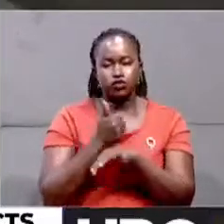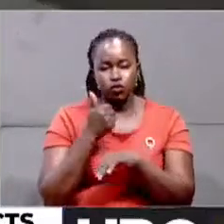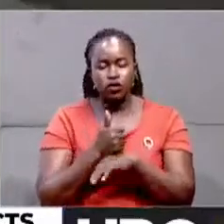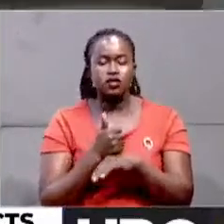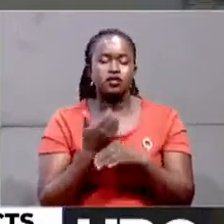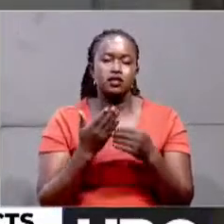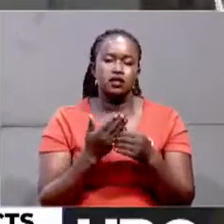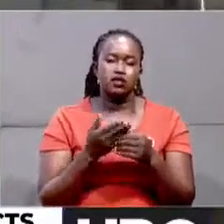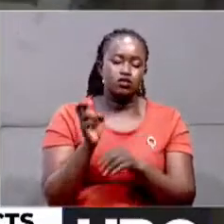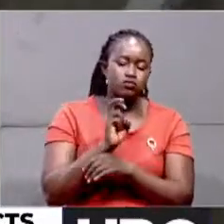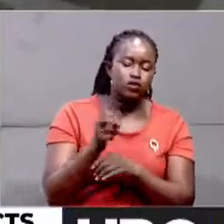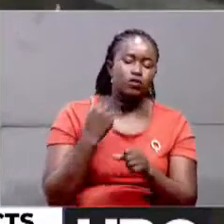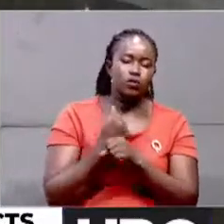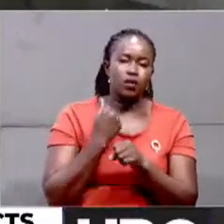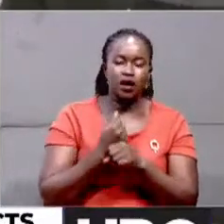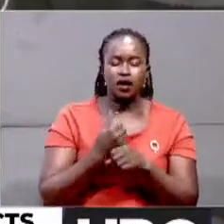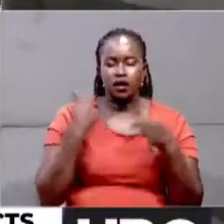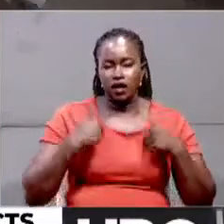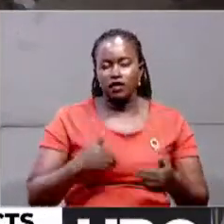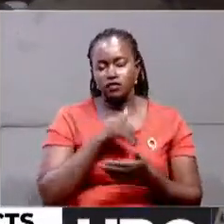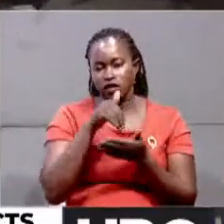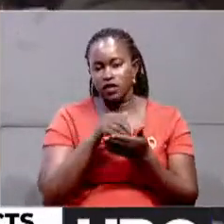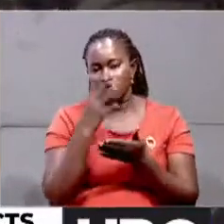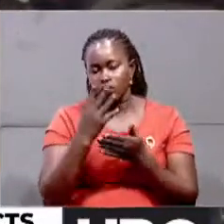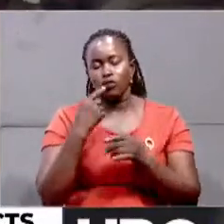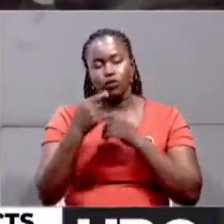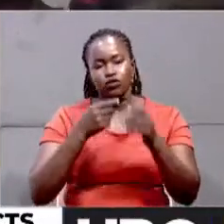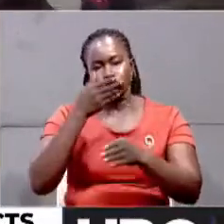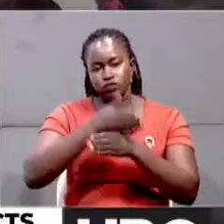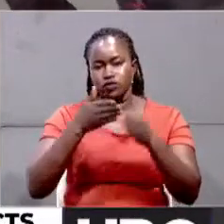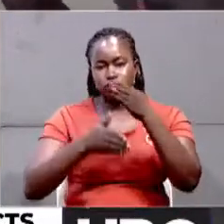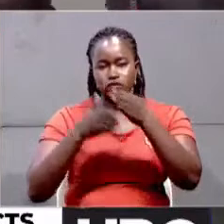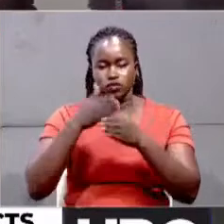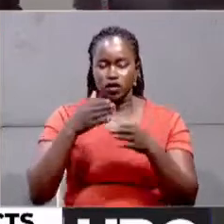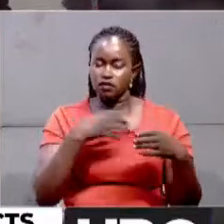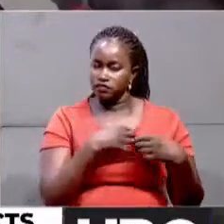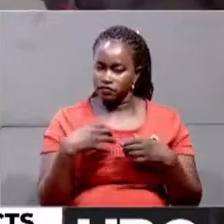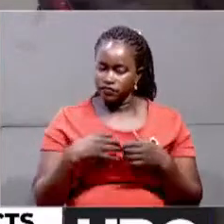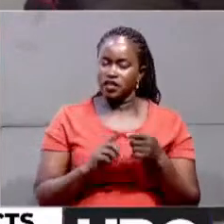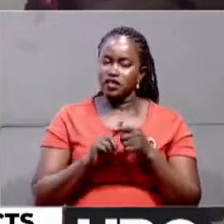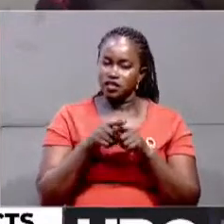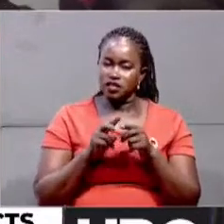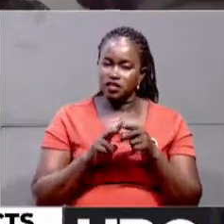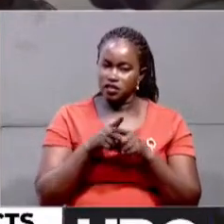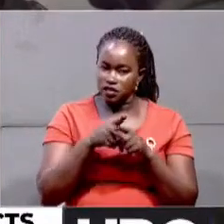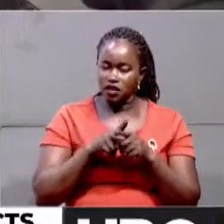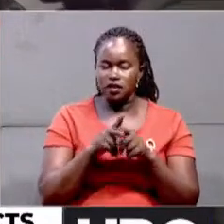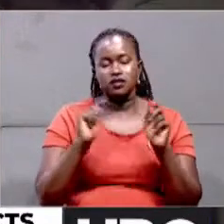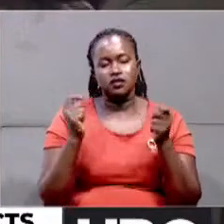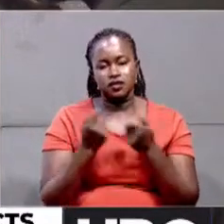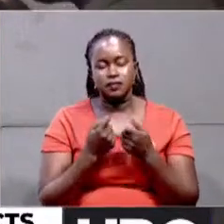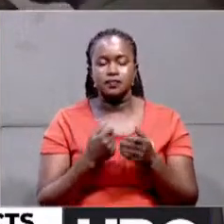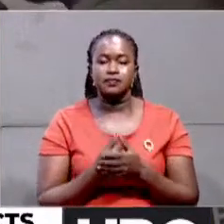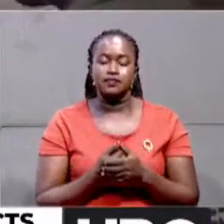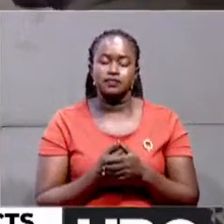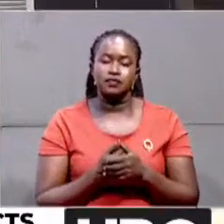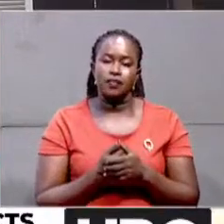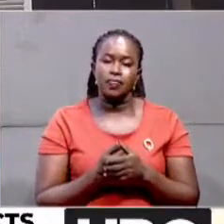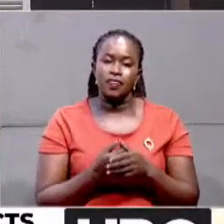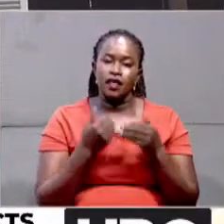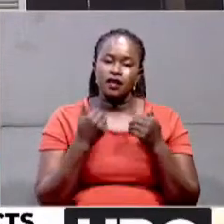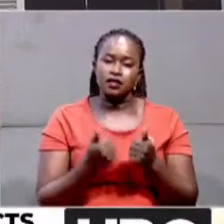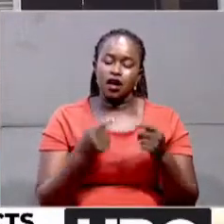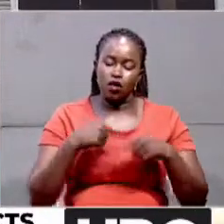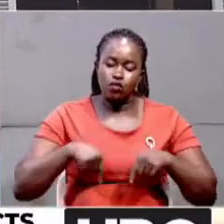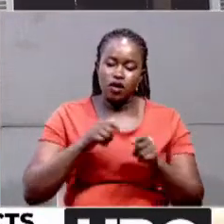ascertain maintenance works on the health center floors under construction by the UPDF Engineering Brigade. This leg, we've been here